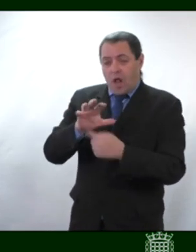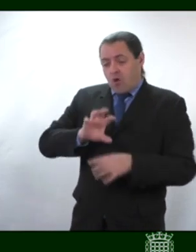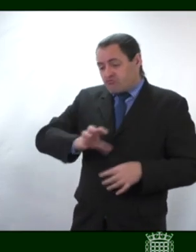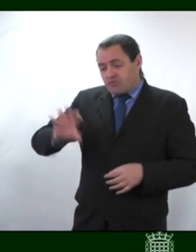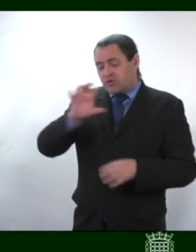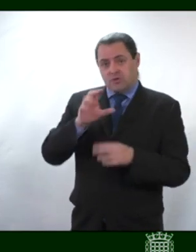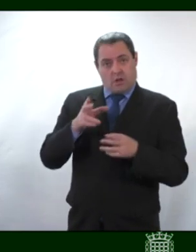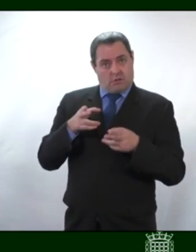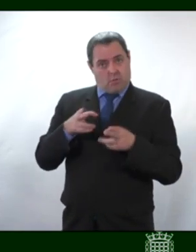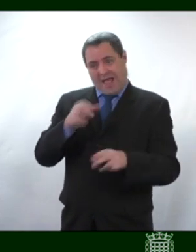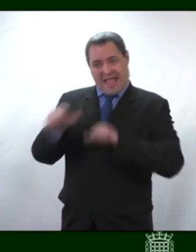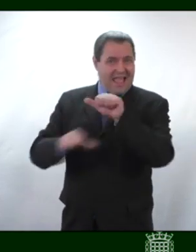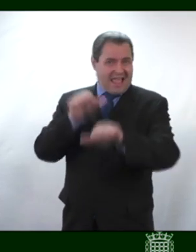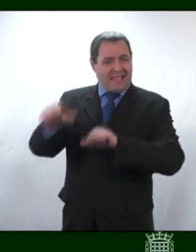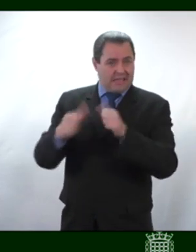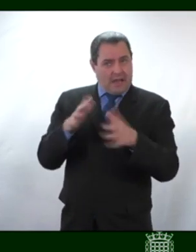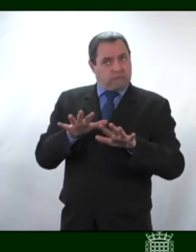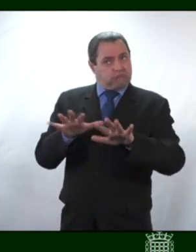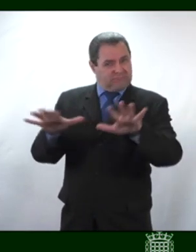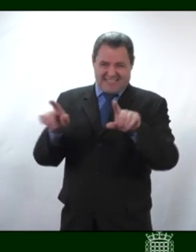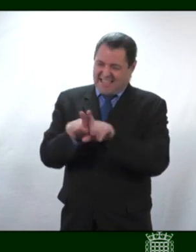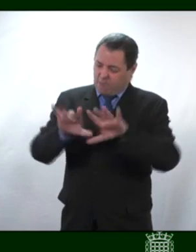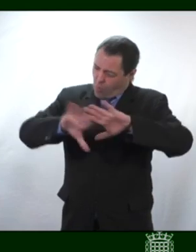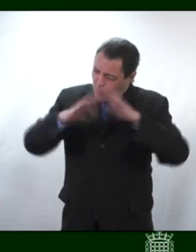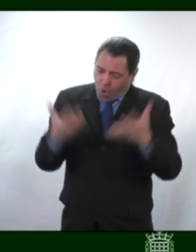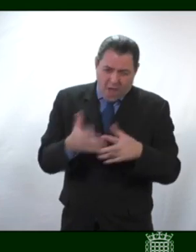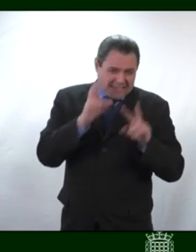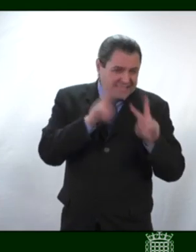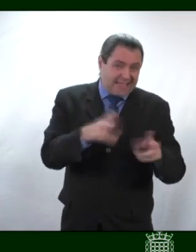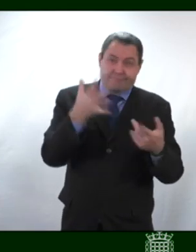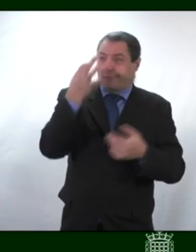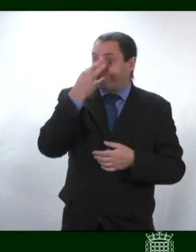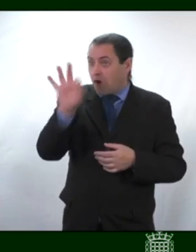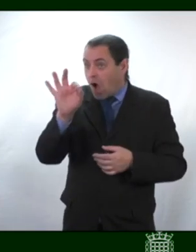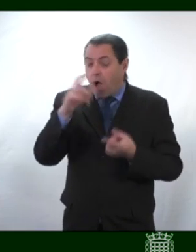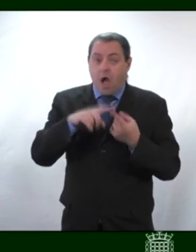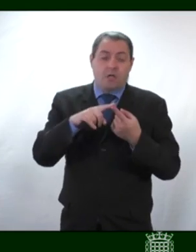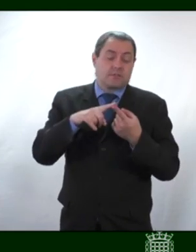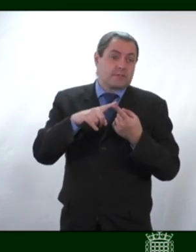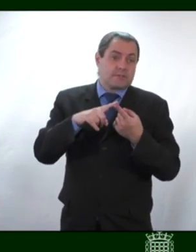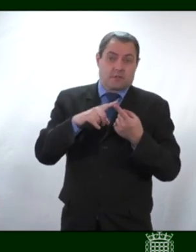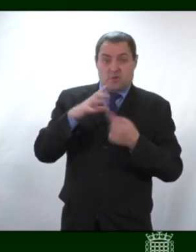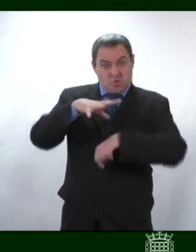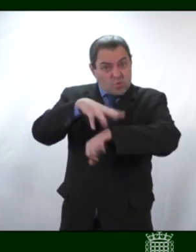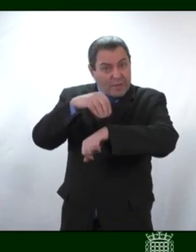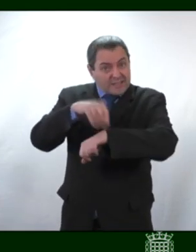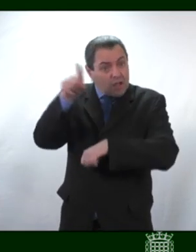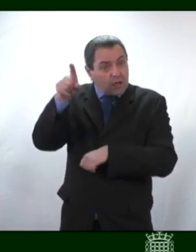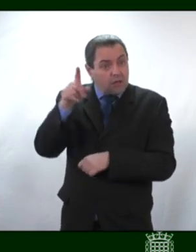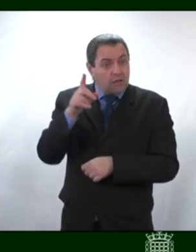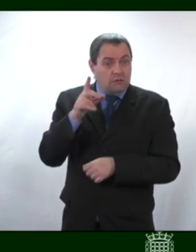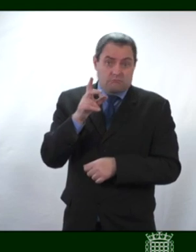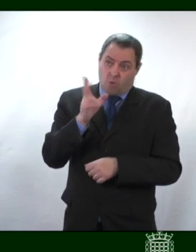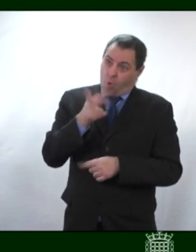approach is increasingly being taken up around the world. For instance, in France, indeed in Sweden, which has often been